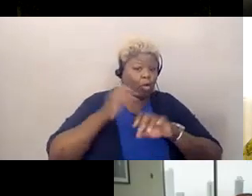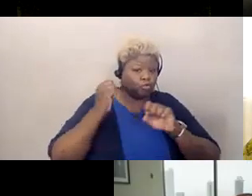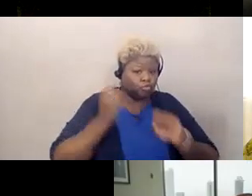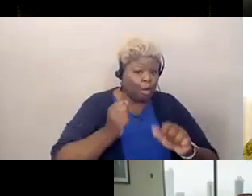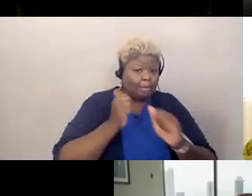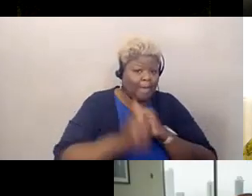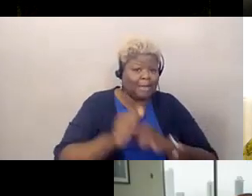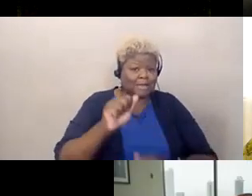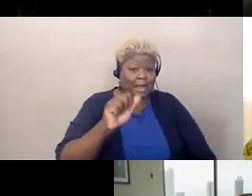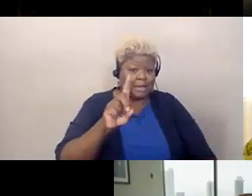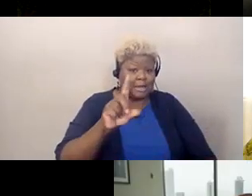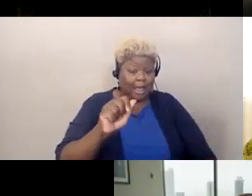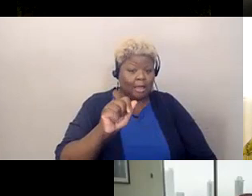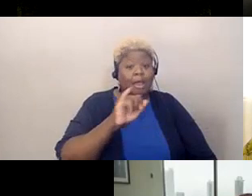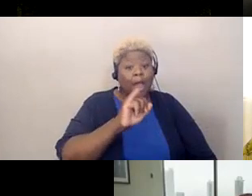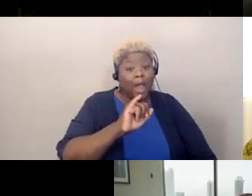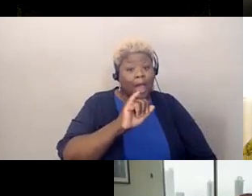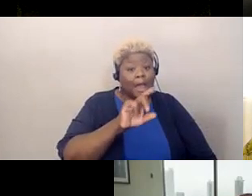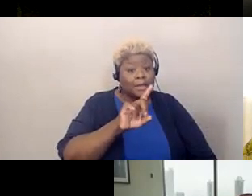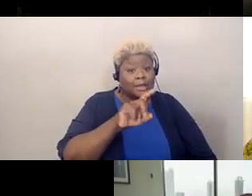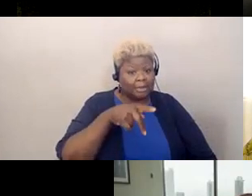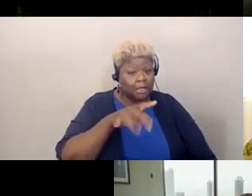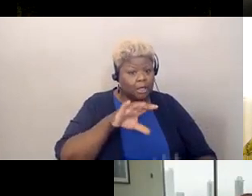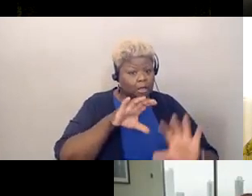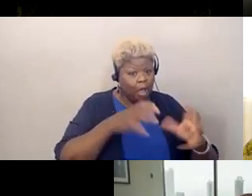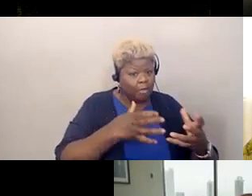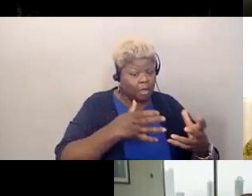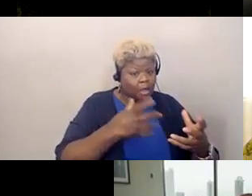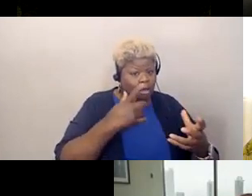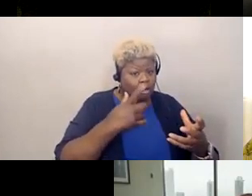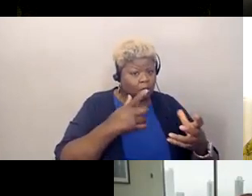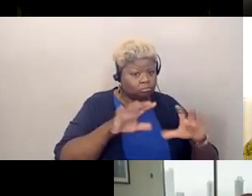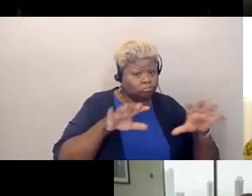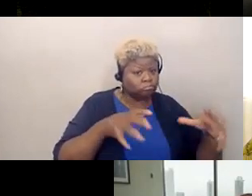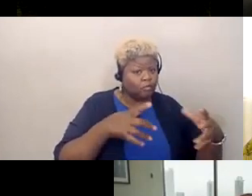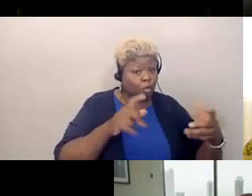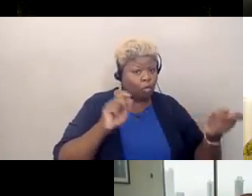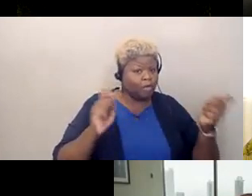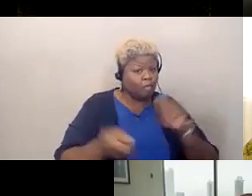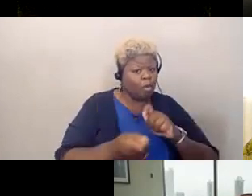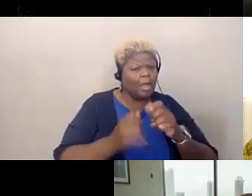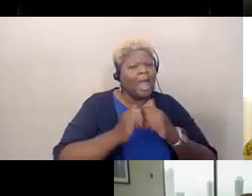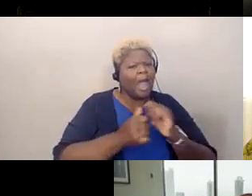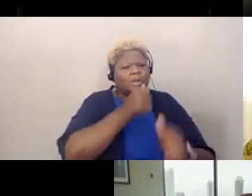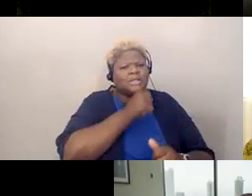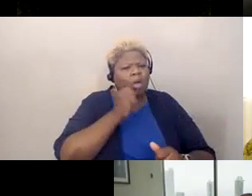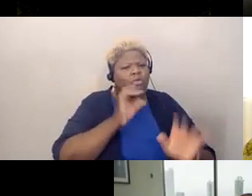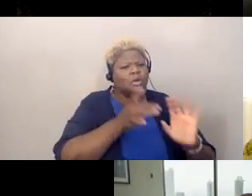ADA. Is the IDP community coming together to push for reforms? How is Arizona connected to the national